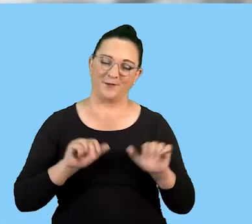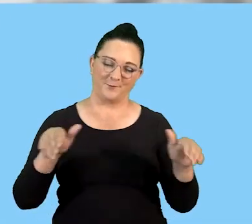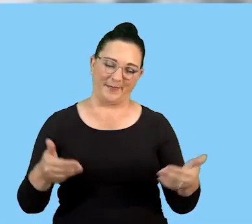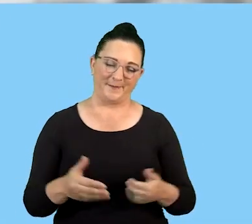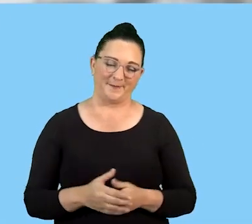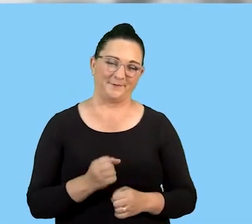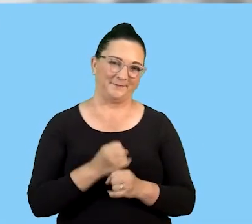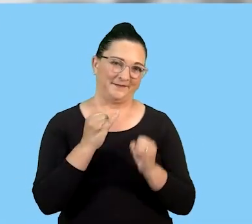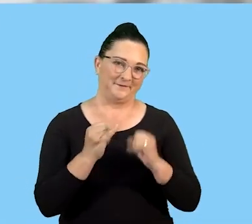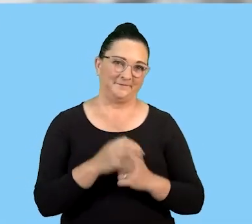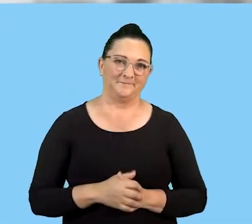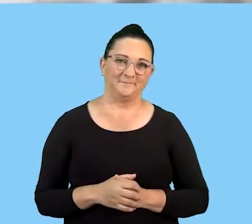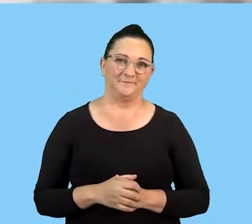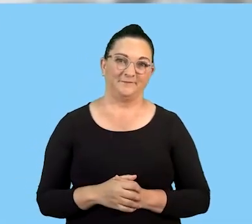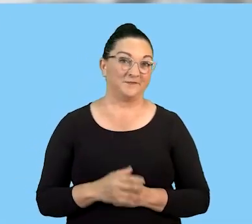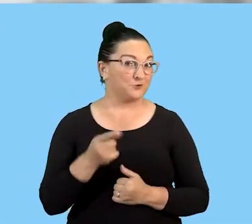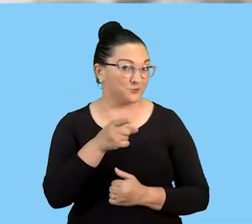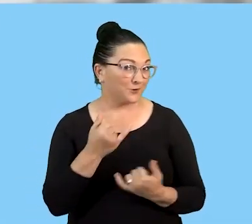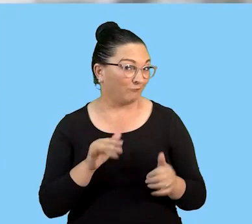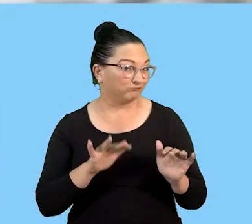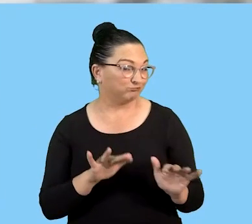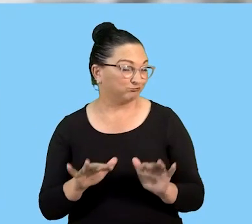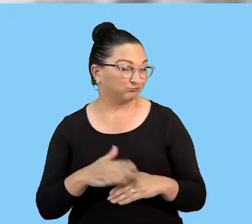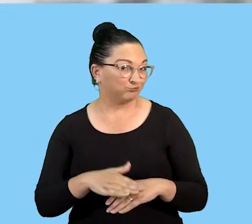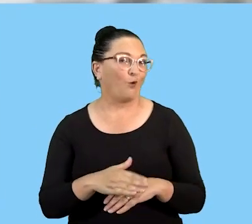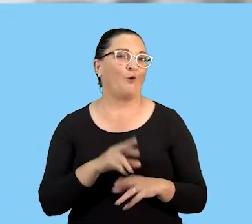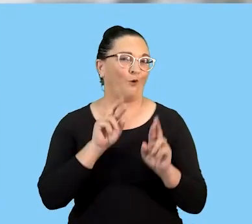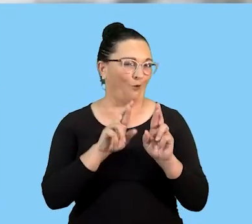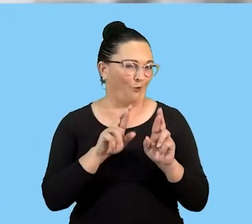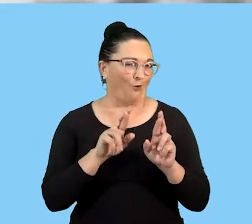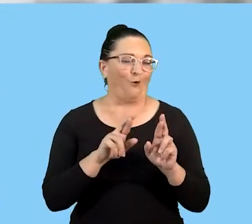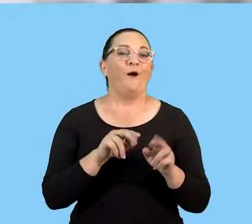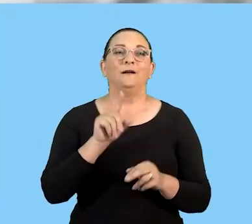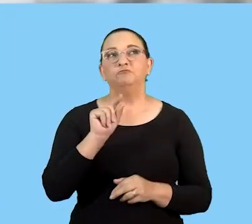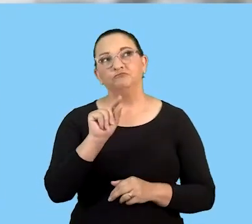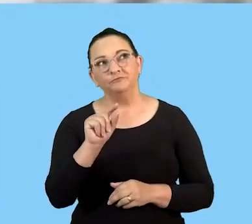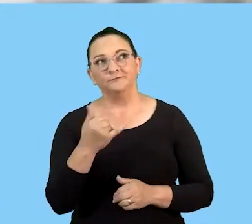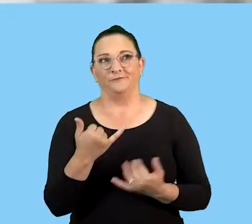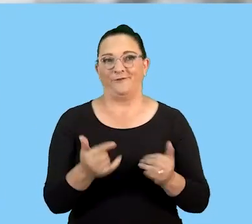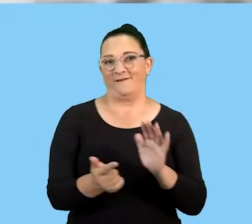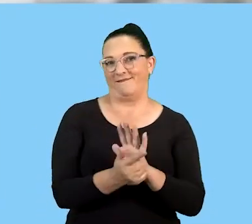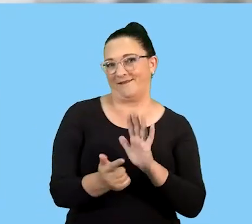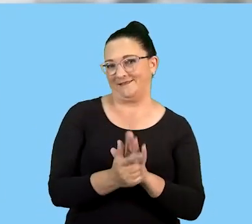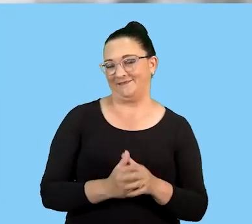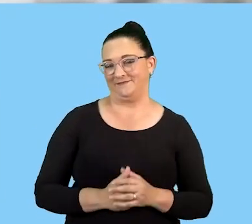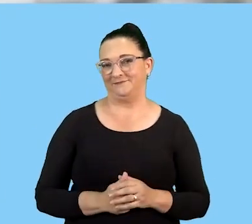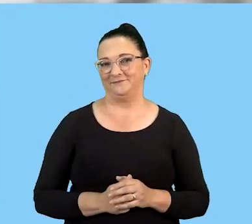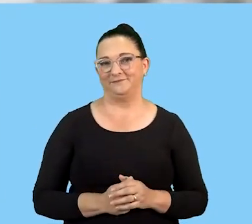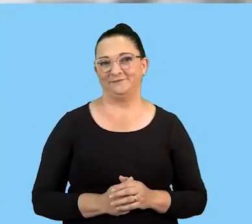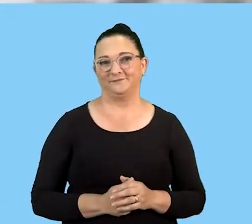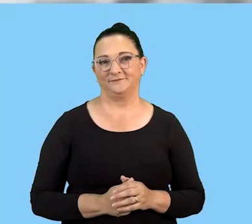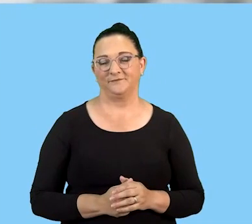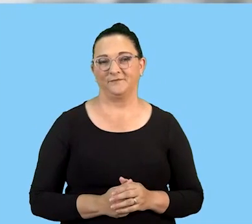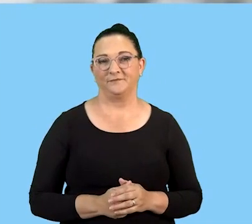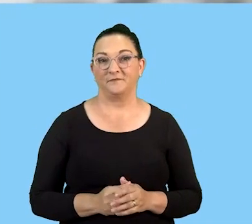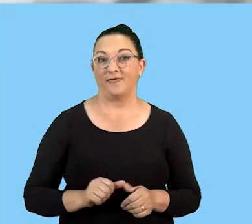Welcome back, grade 11s. I hope you are now more relaxed and are interested even more in today's lesson. Now let's look at